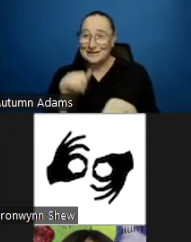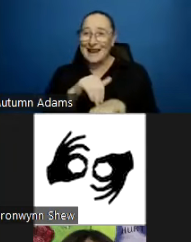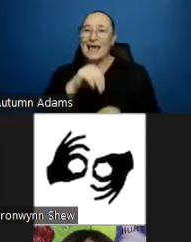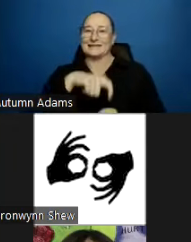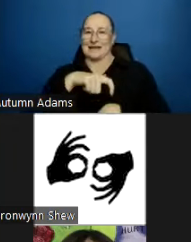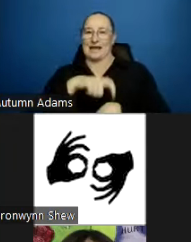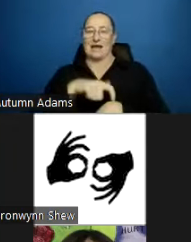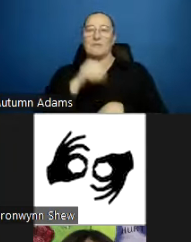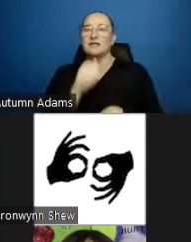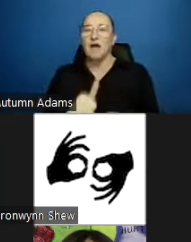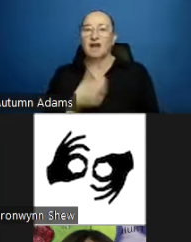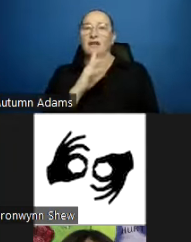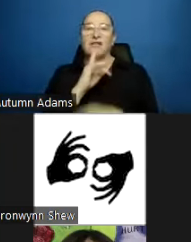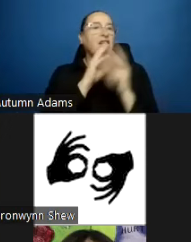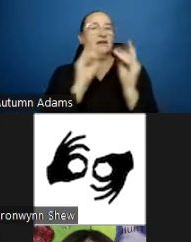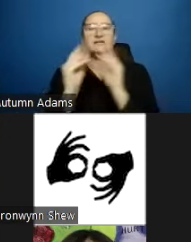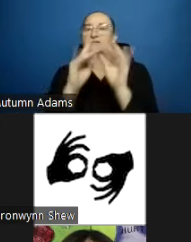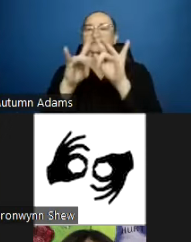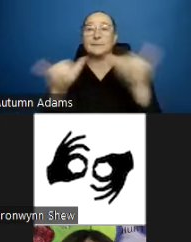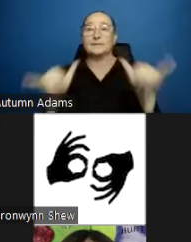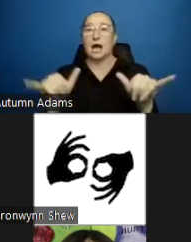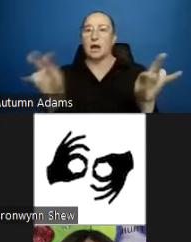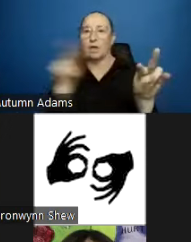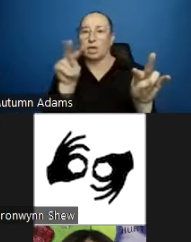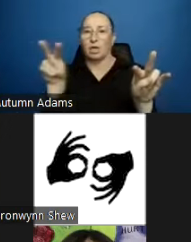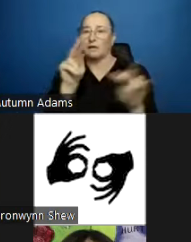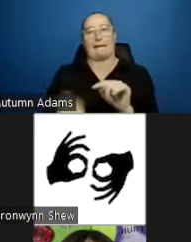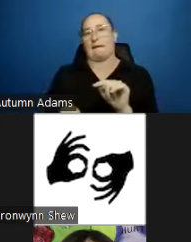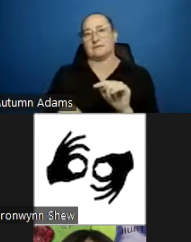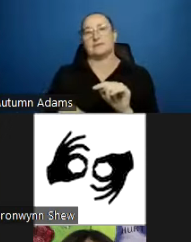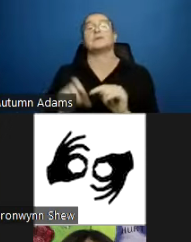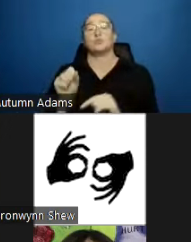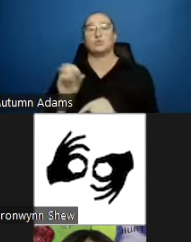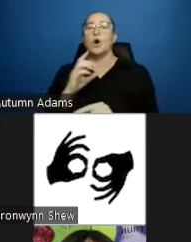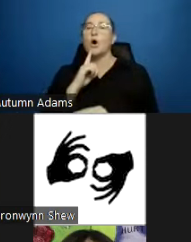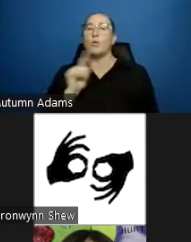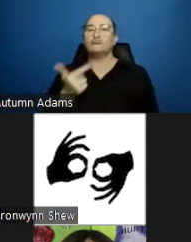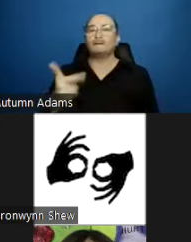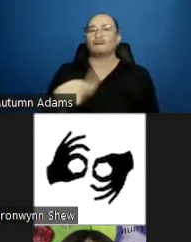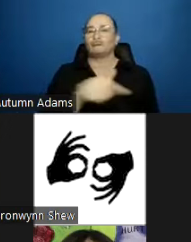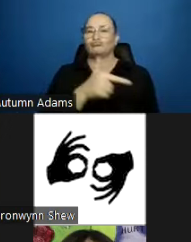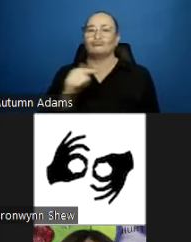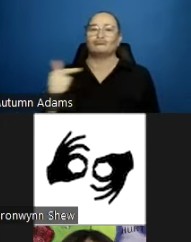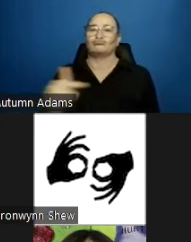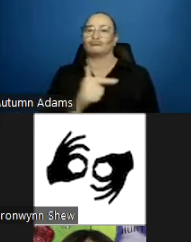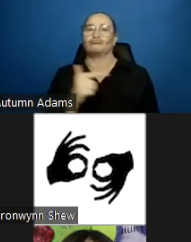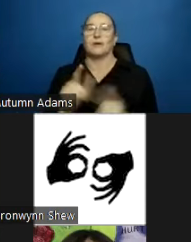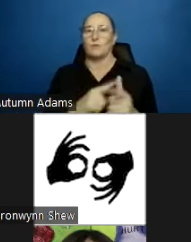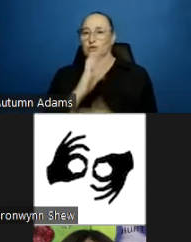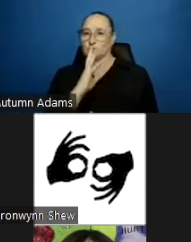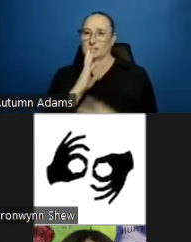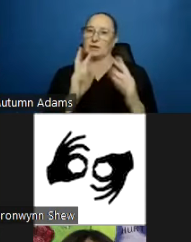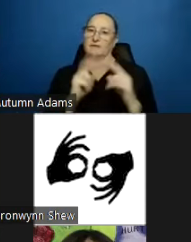another. They're not able to catch the information. So taking turns and speaking is very important.